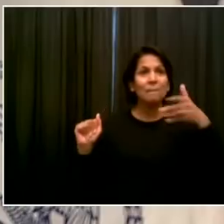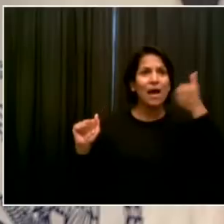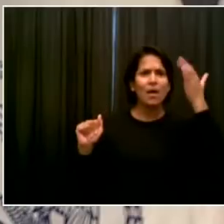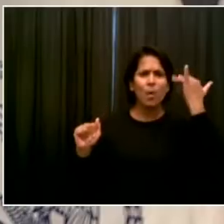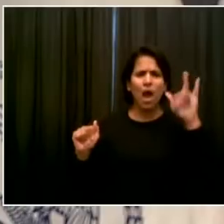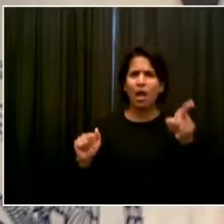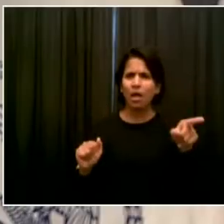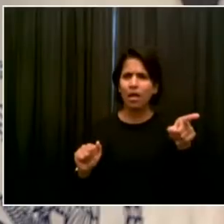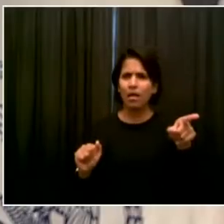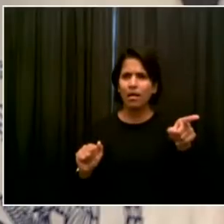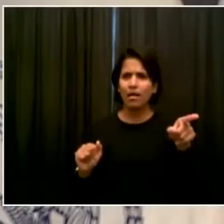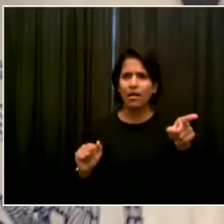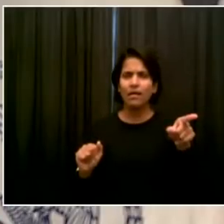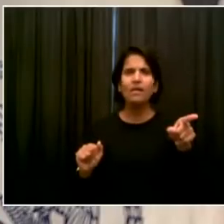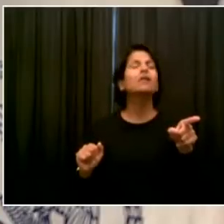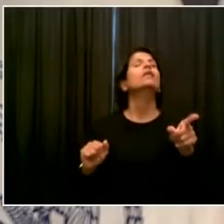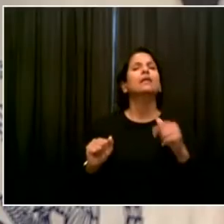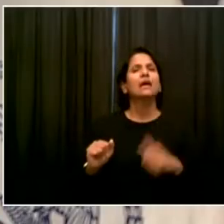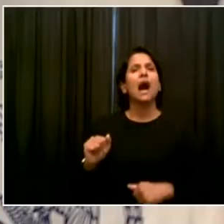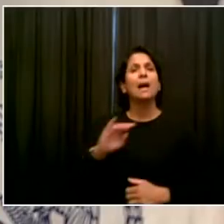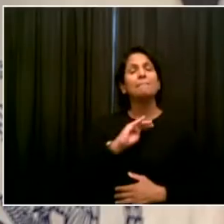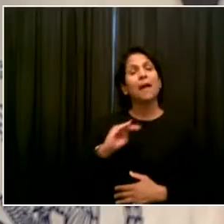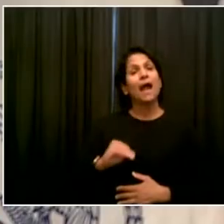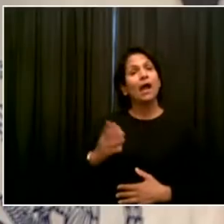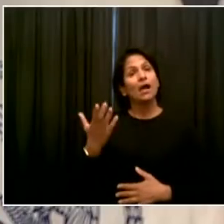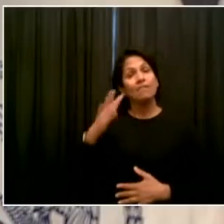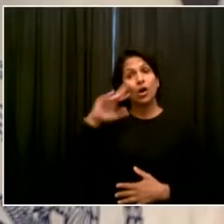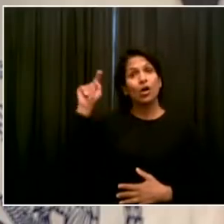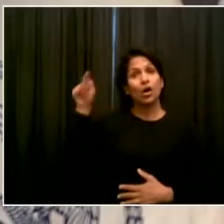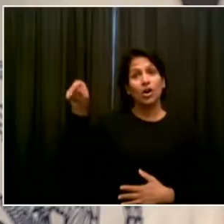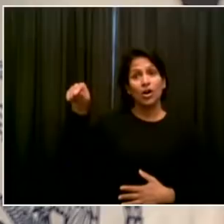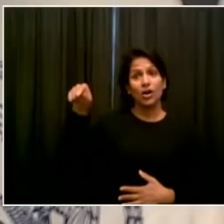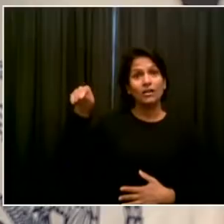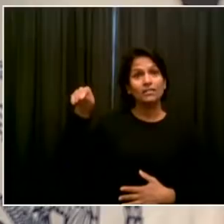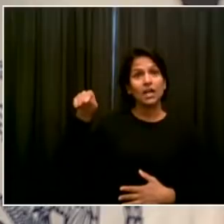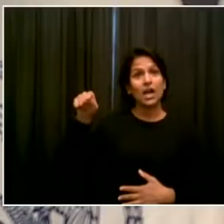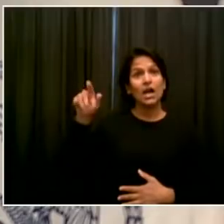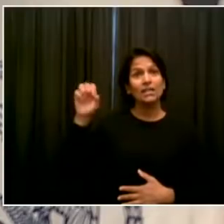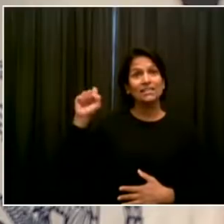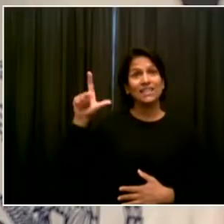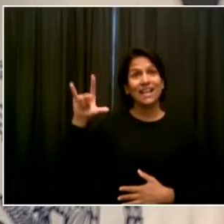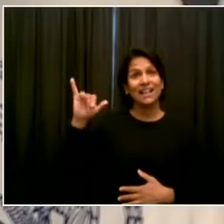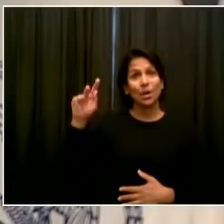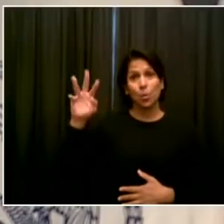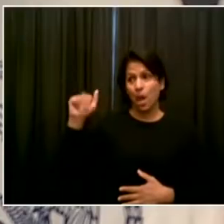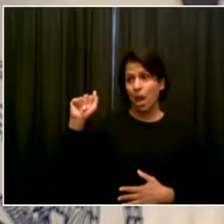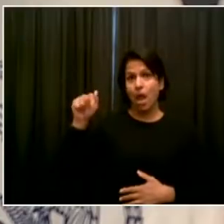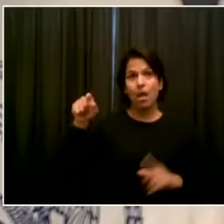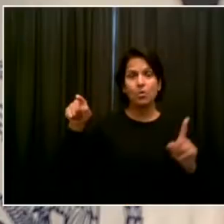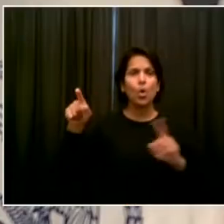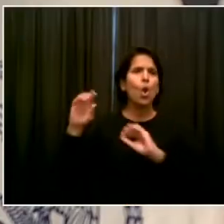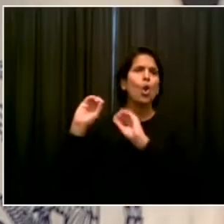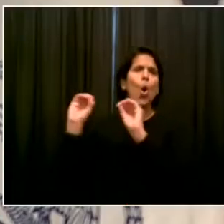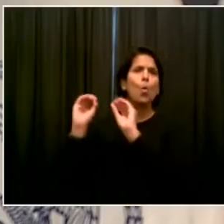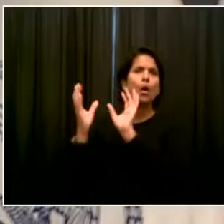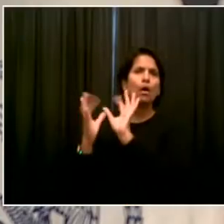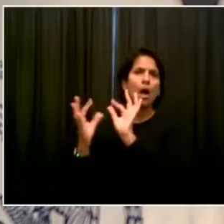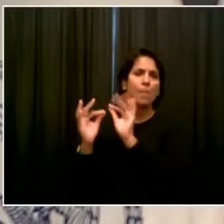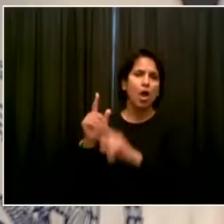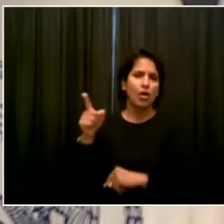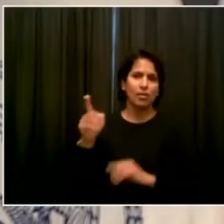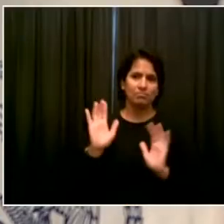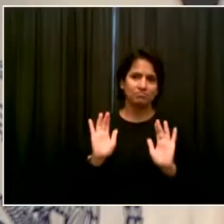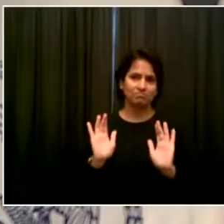say about Curtis Sliwa and why Eric Adams. I think he has proven over decades